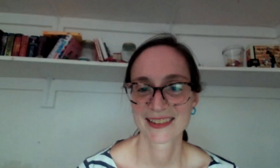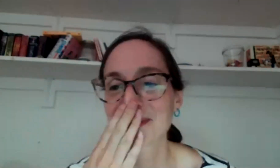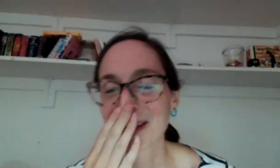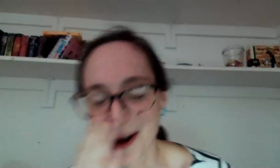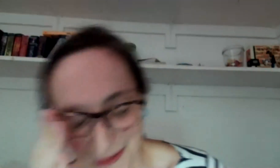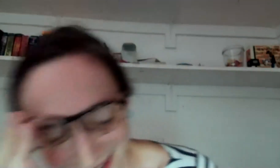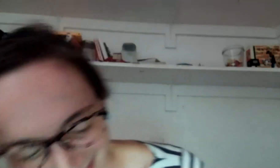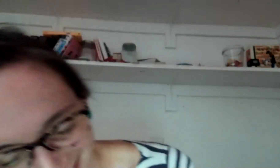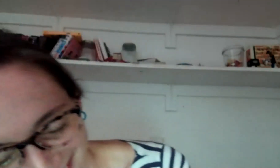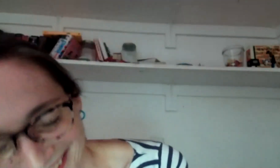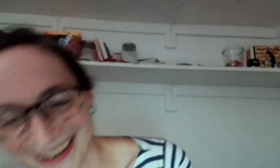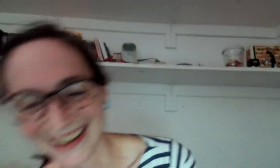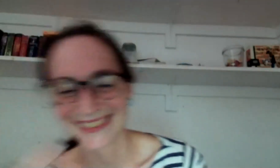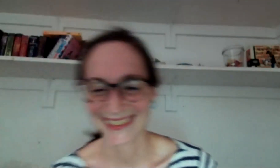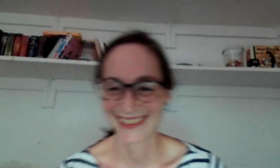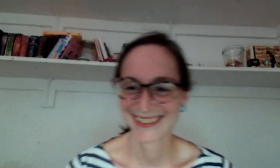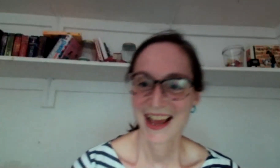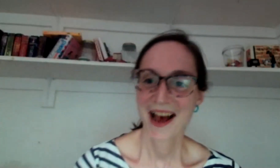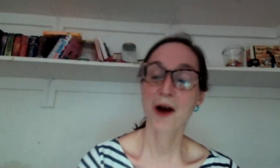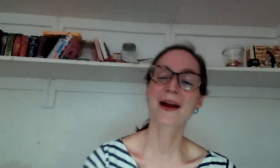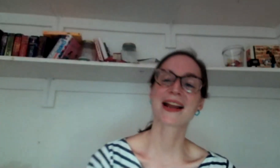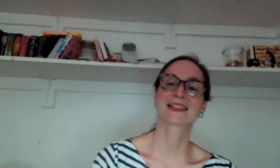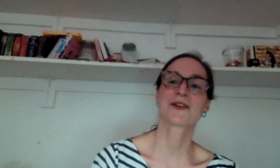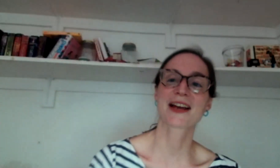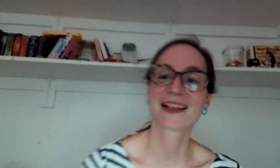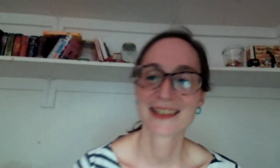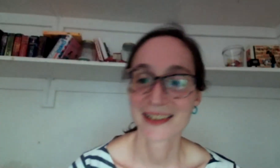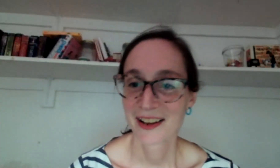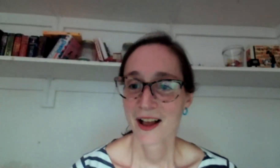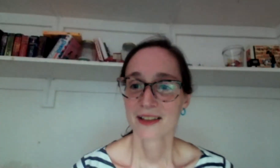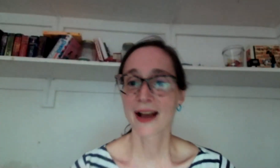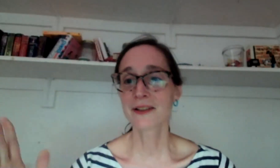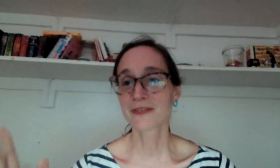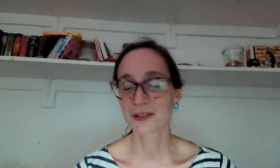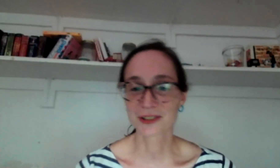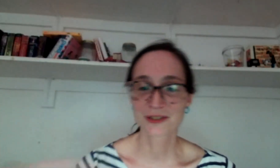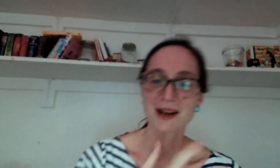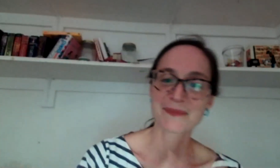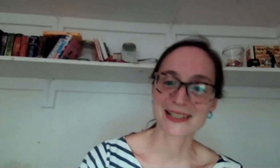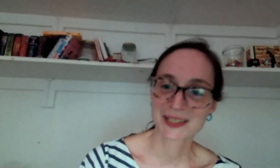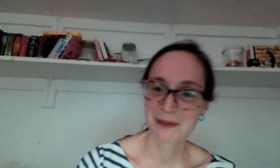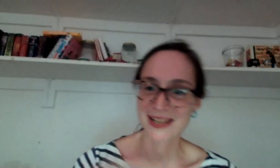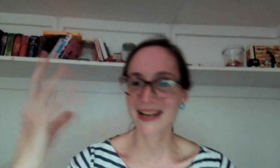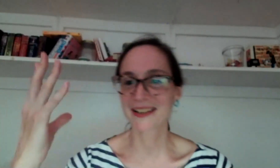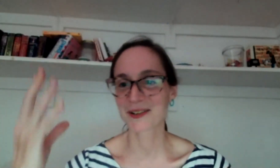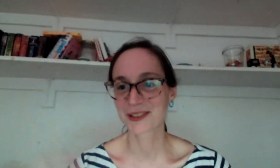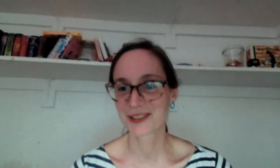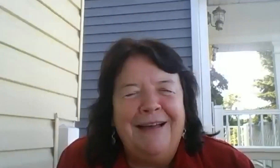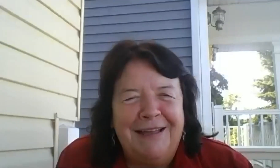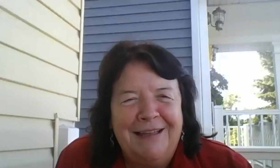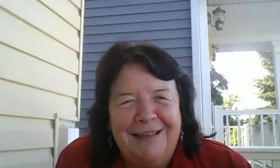I'm sorry, what letter are we on? X. X. Oh, X. Okay. Xylophones, trumpets,